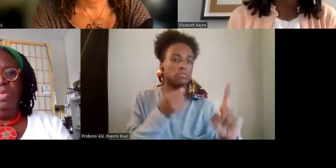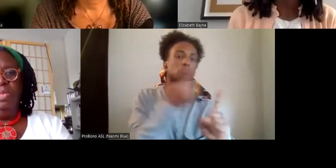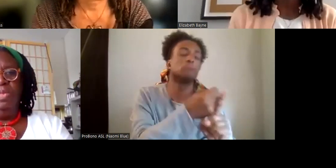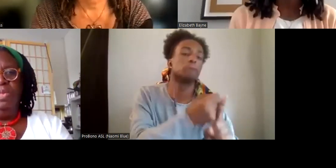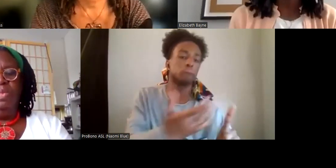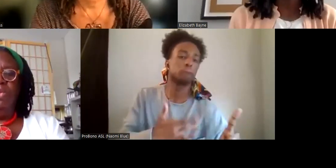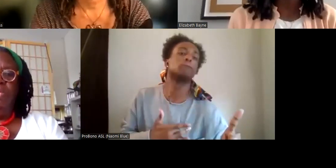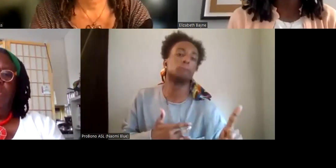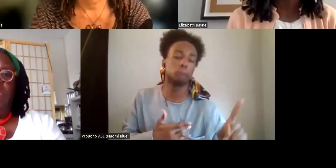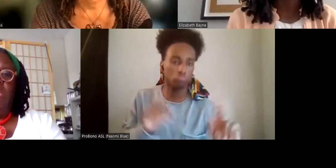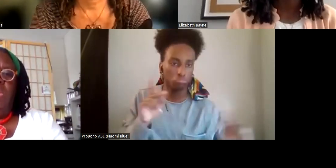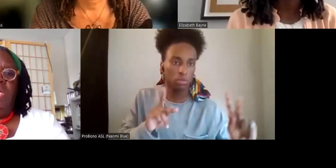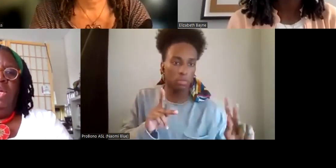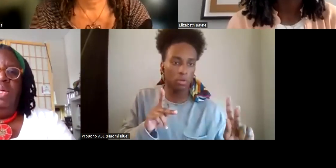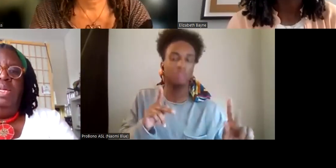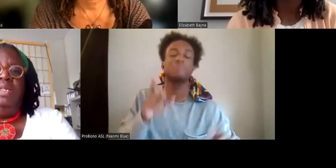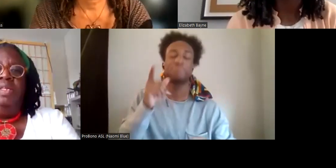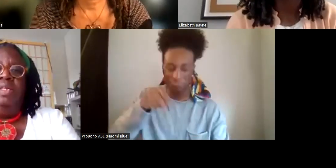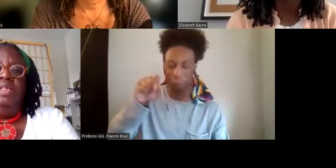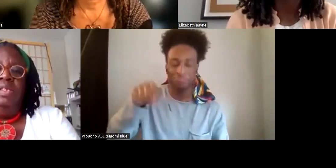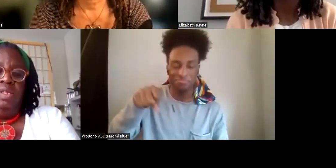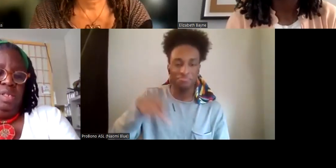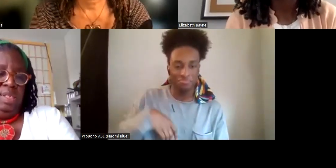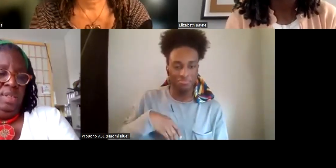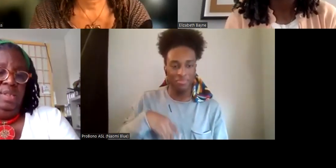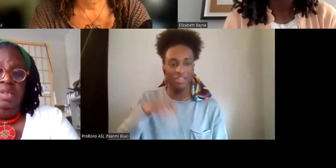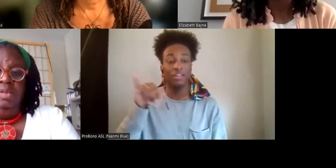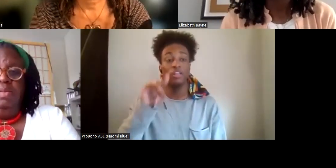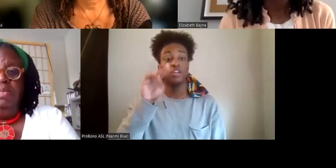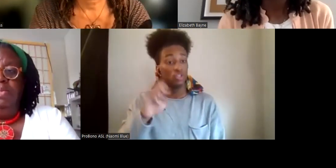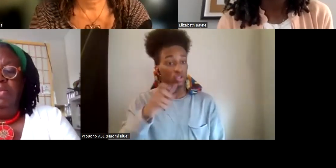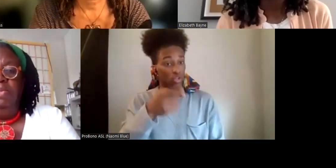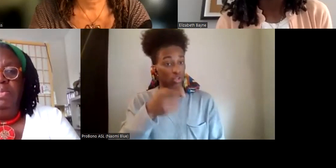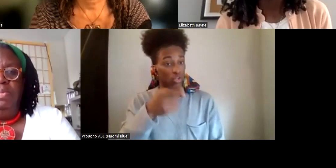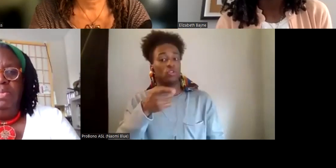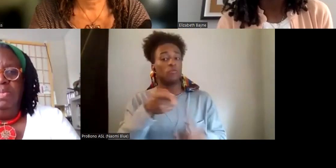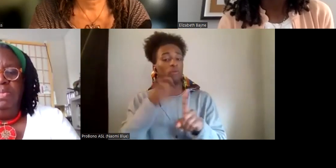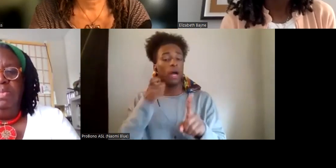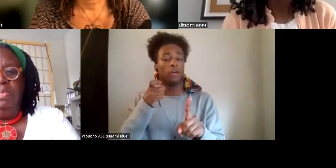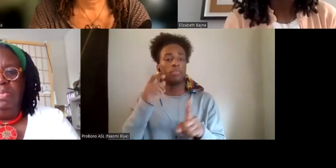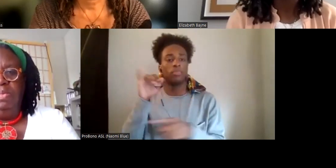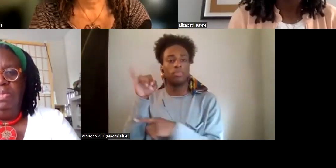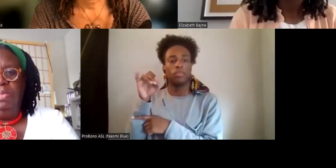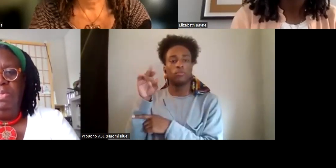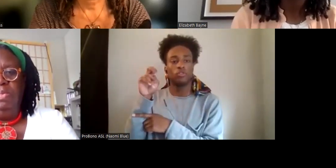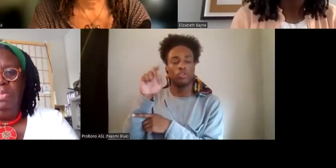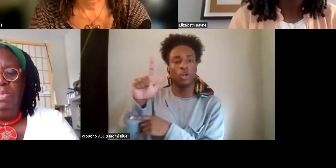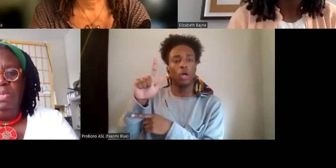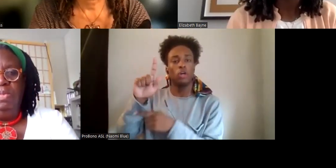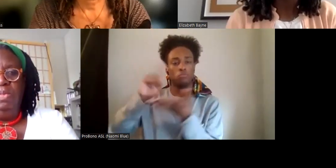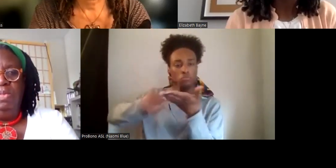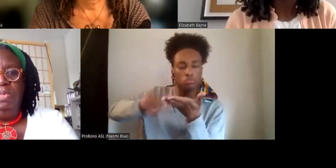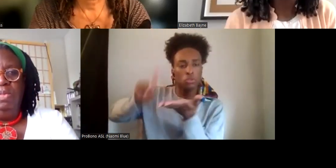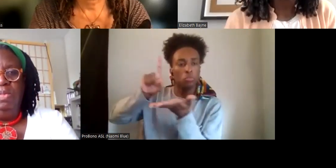Yes. Thinking. Yeah. And then June, you're coming from a journalism background.